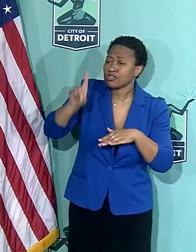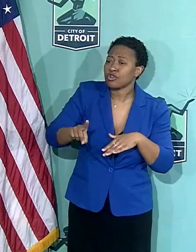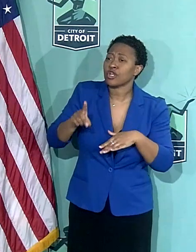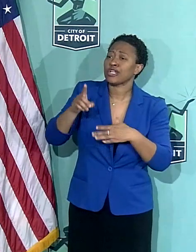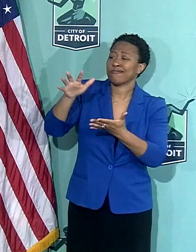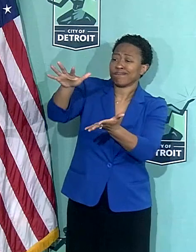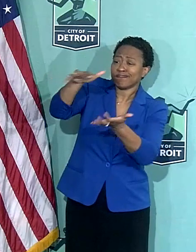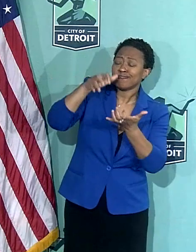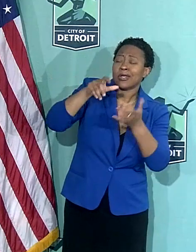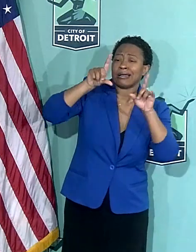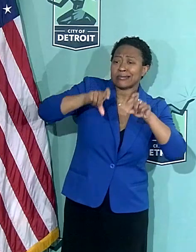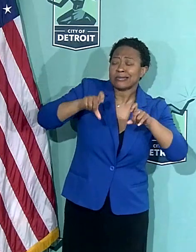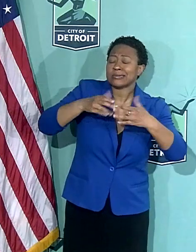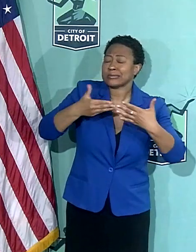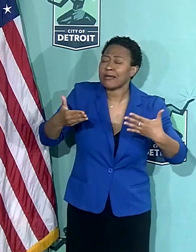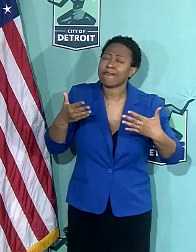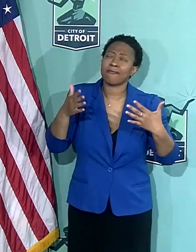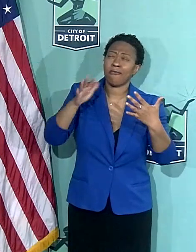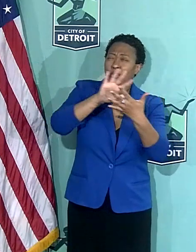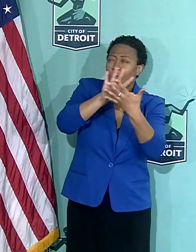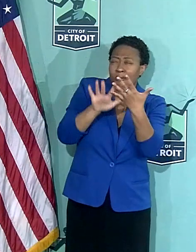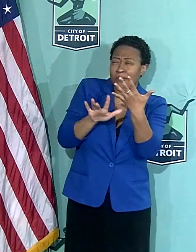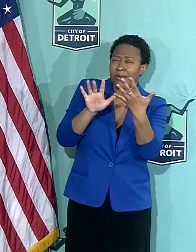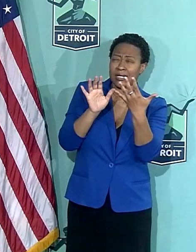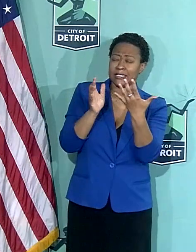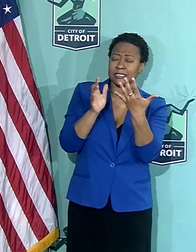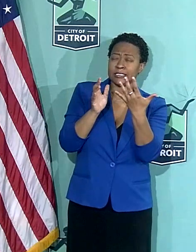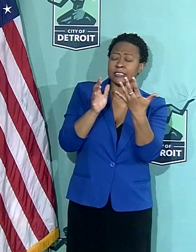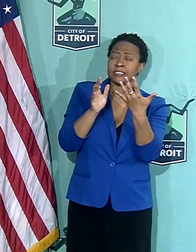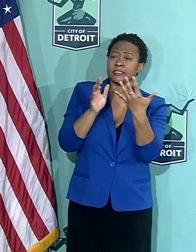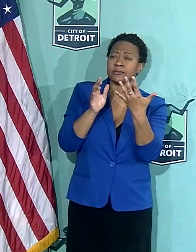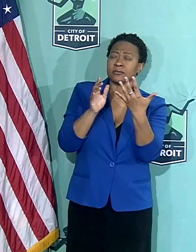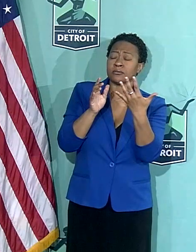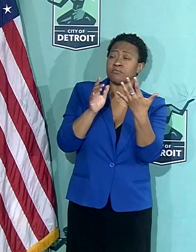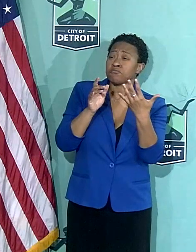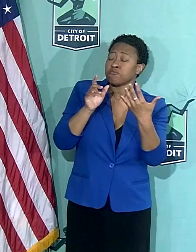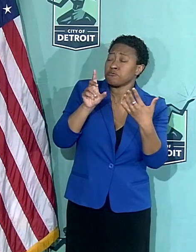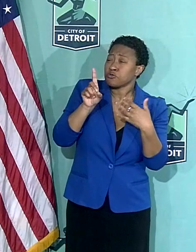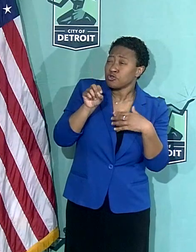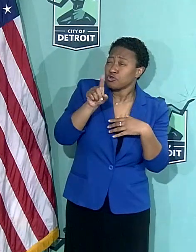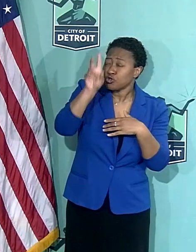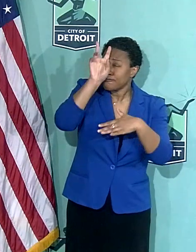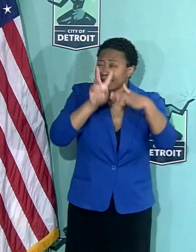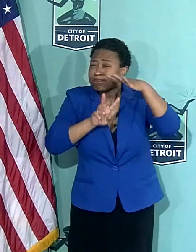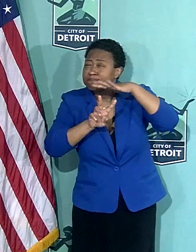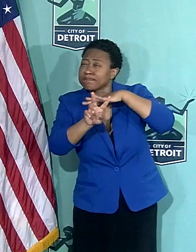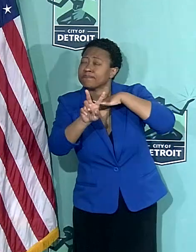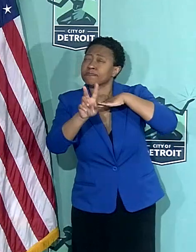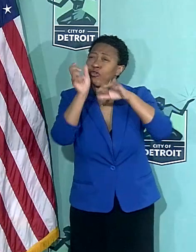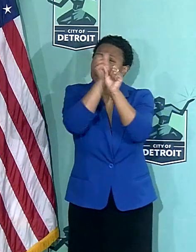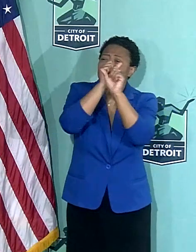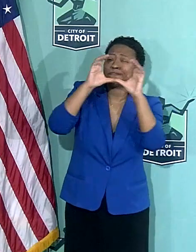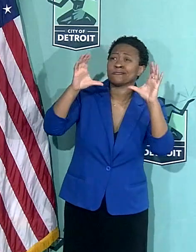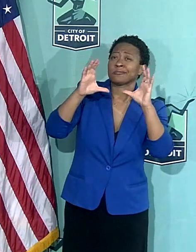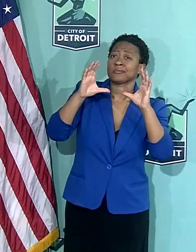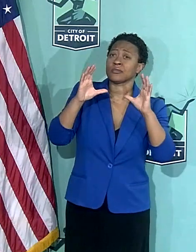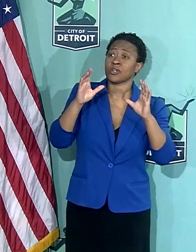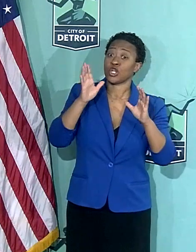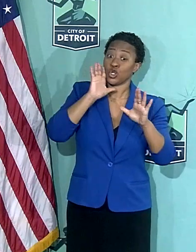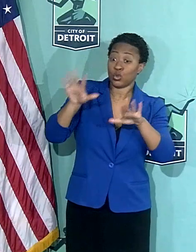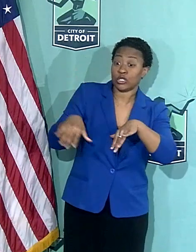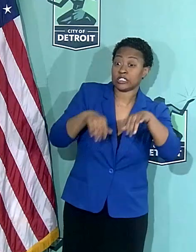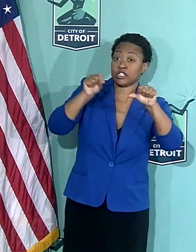material, do you envision, or have you been invited or asked to take on a role on a larger